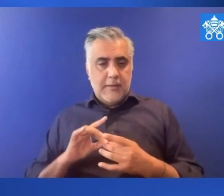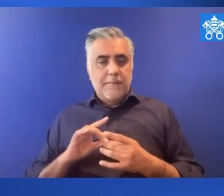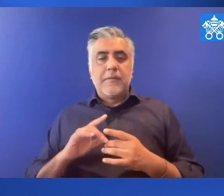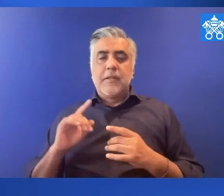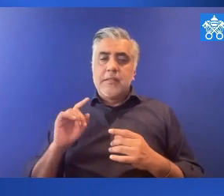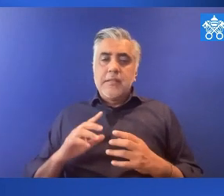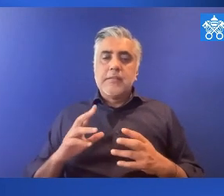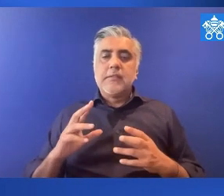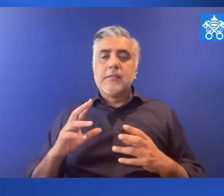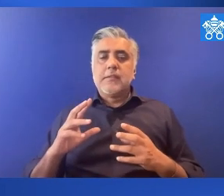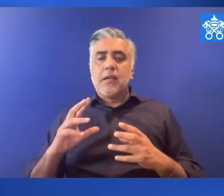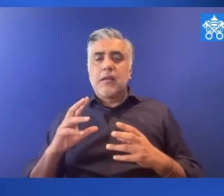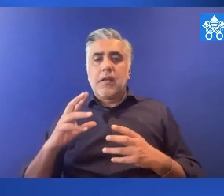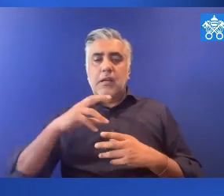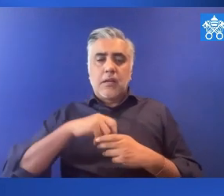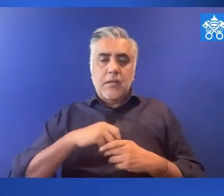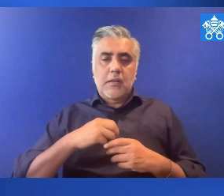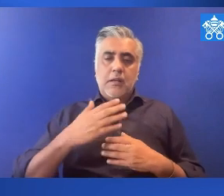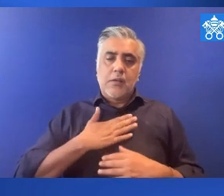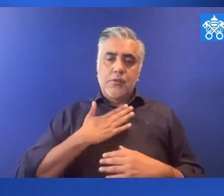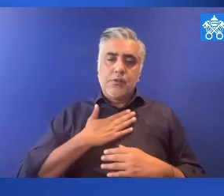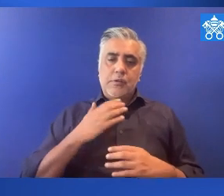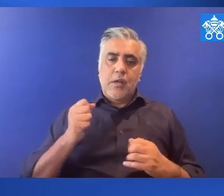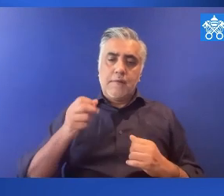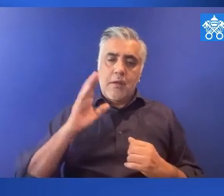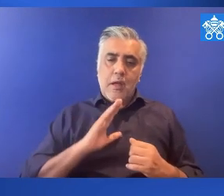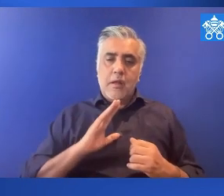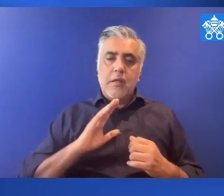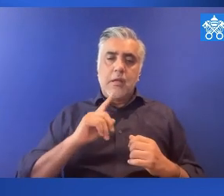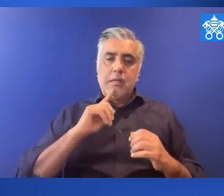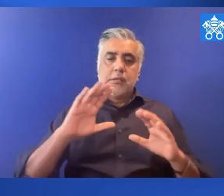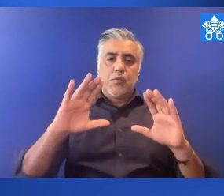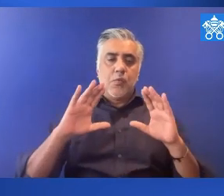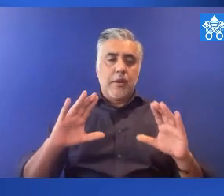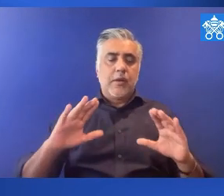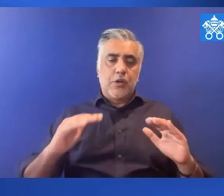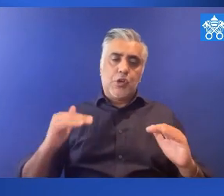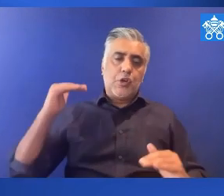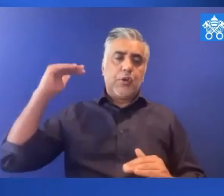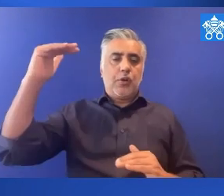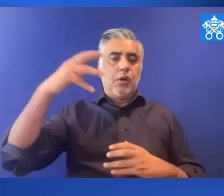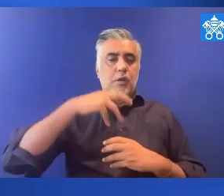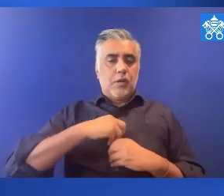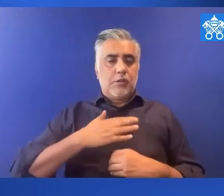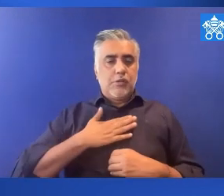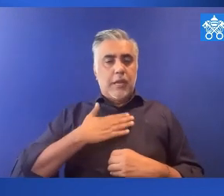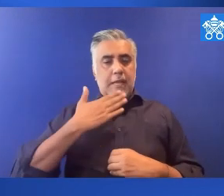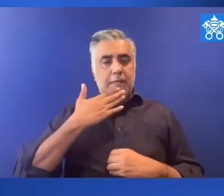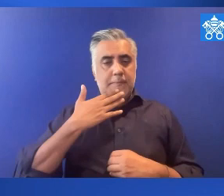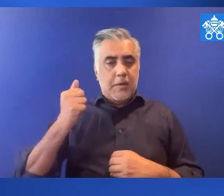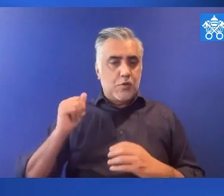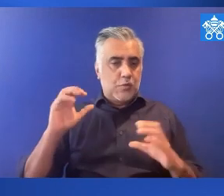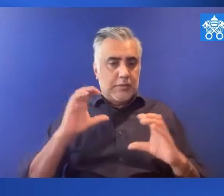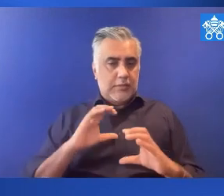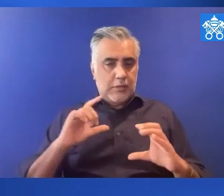As Saint Bernard would say, this is like seeking the consolation of God rather than the God of